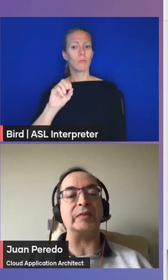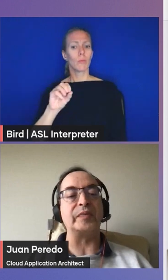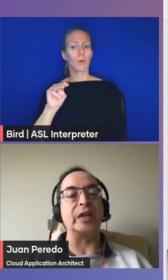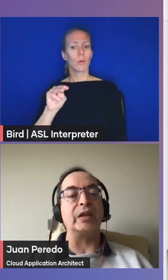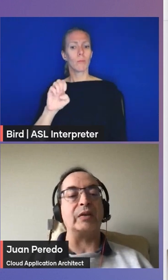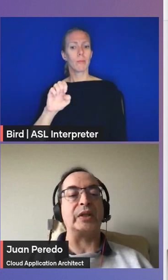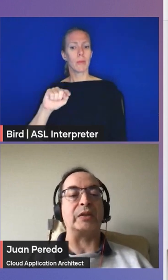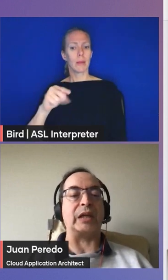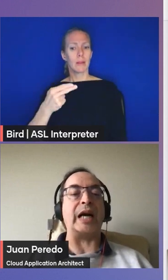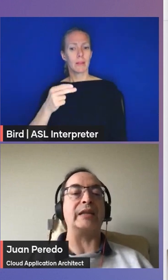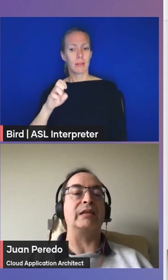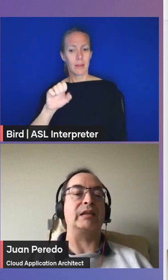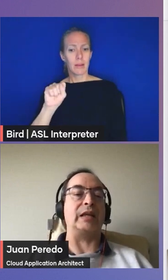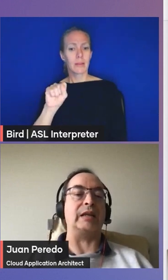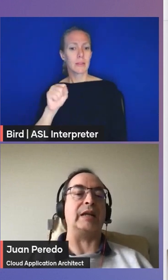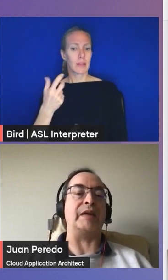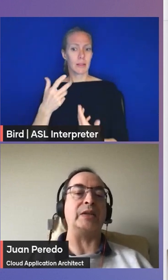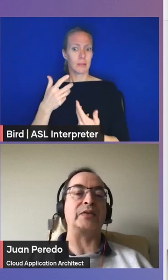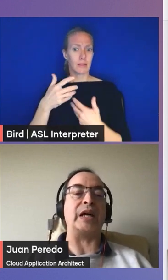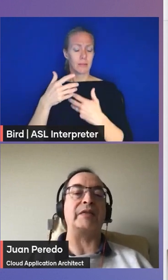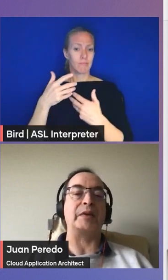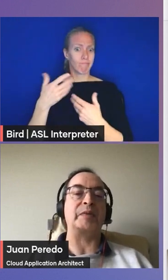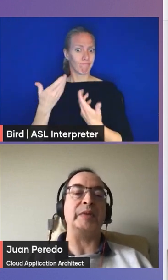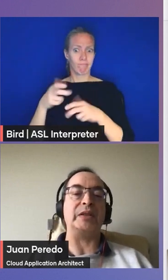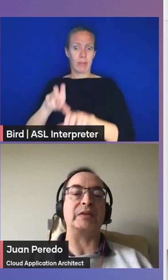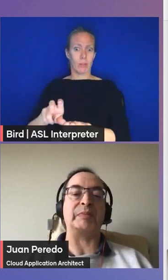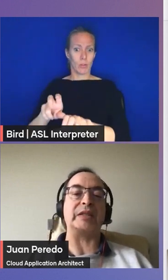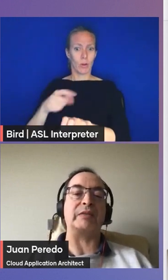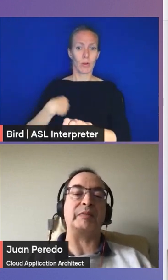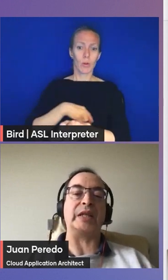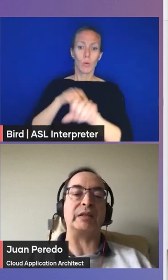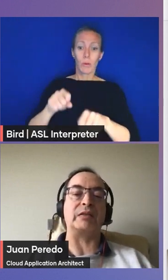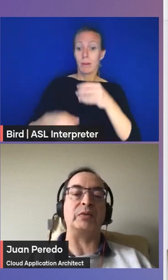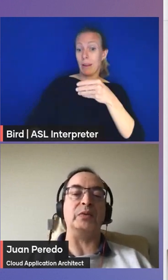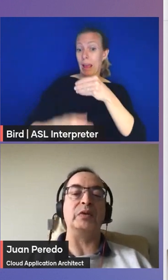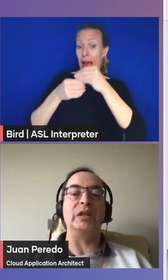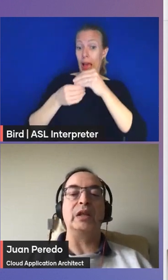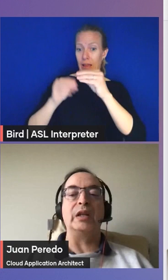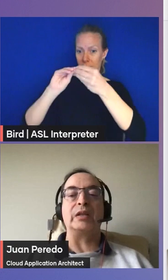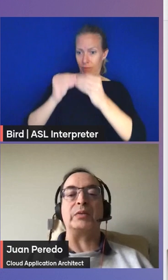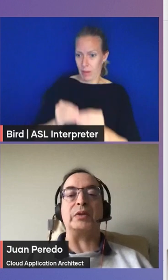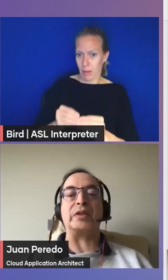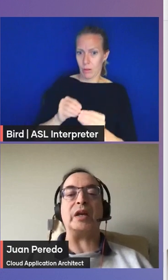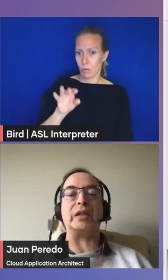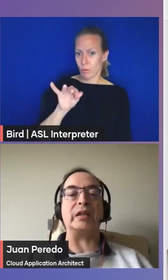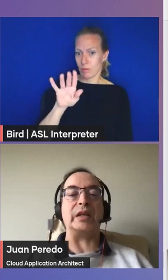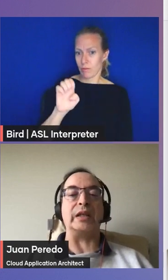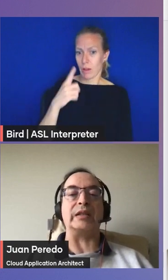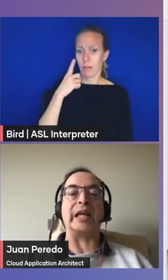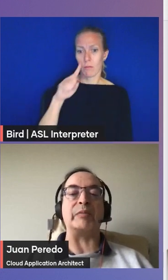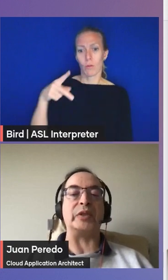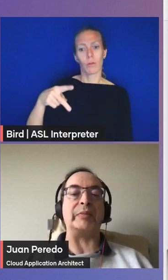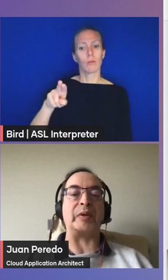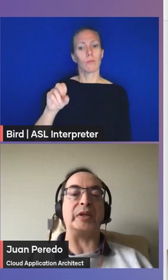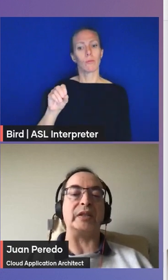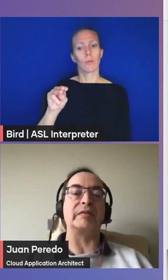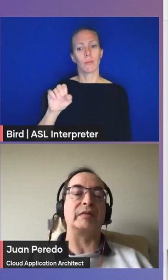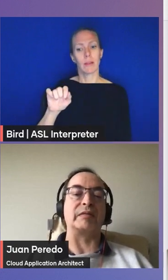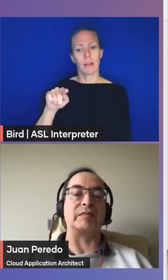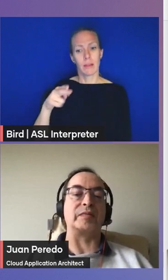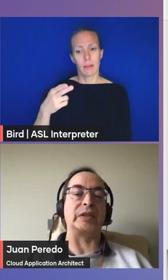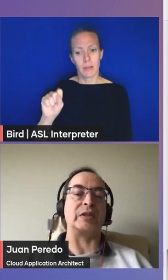cluster, we could add a values file for Prometheus, pass it to the chart, and Helm will deploy